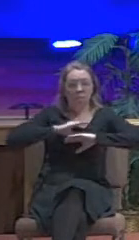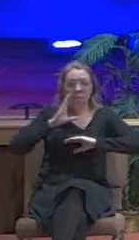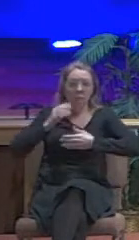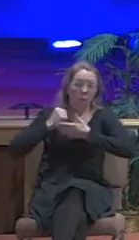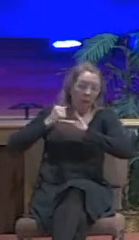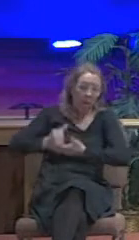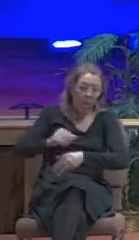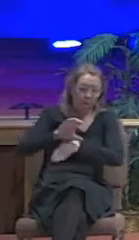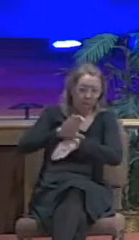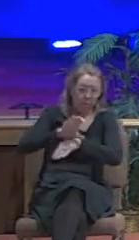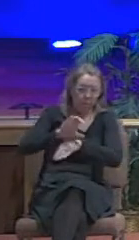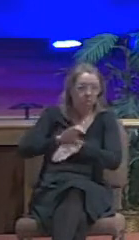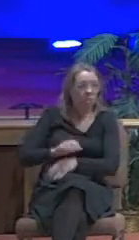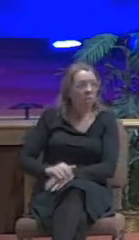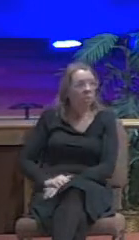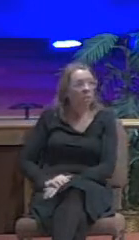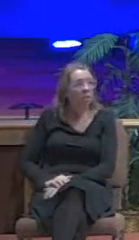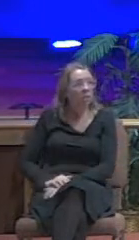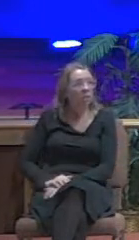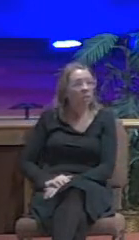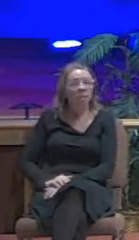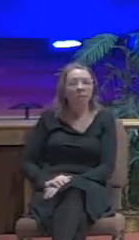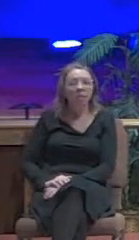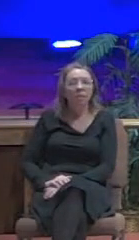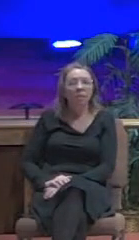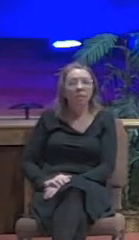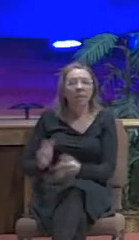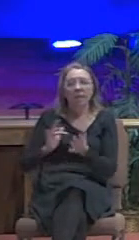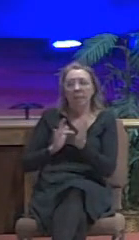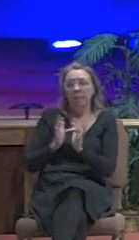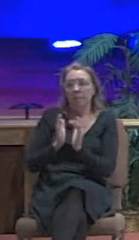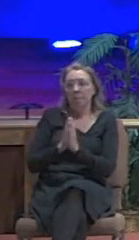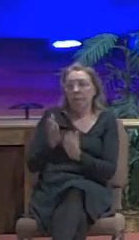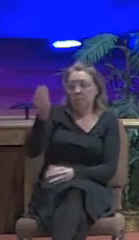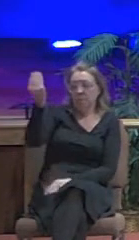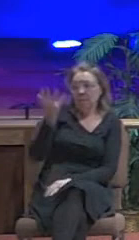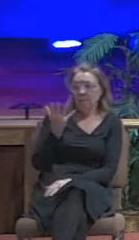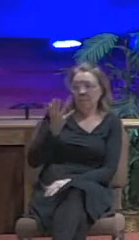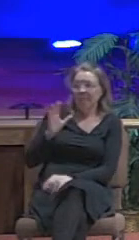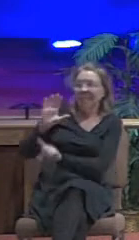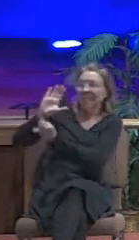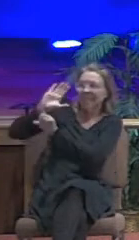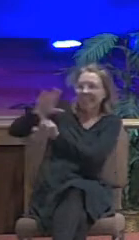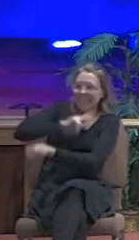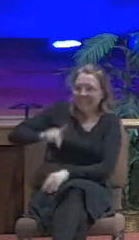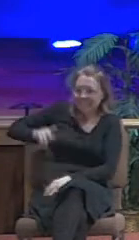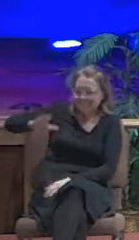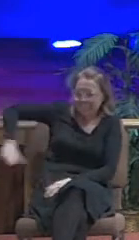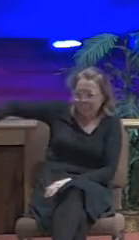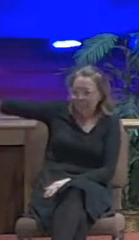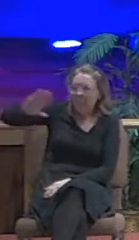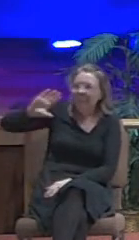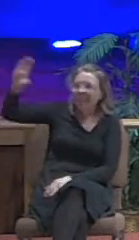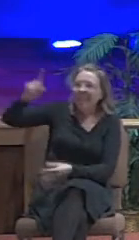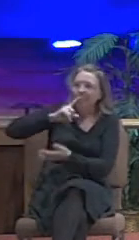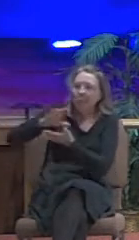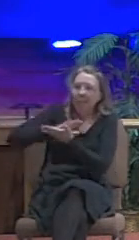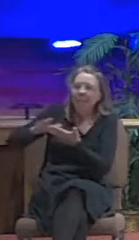Well, scripture says, seek first his kingdom and his righteousness, and all these things will be added unto you.